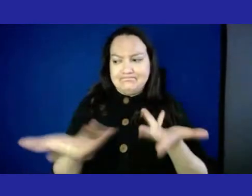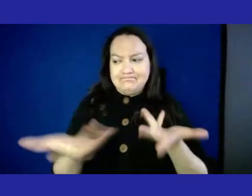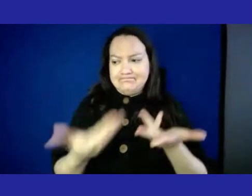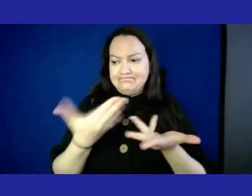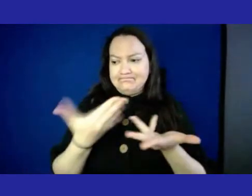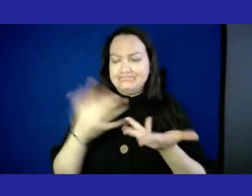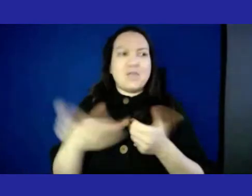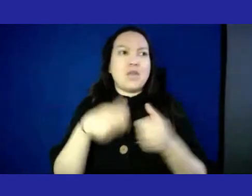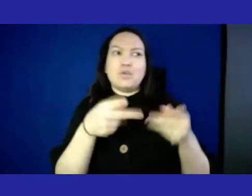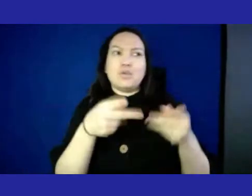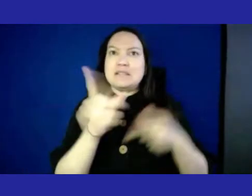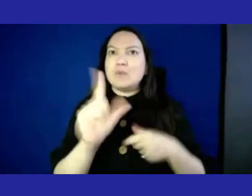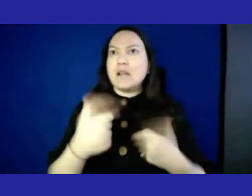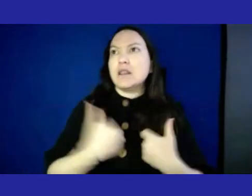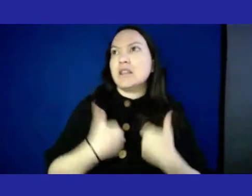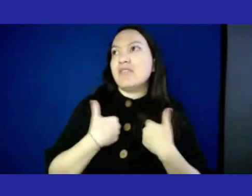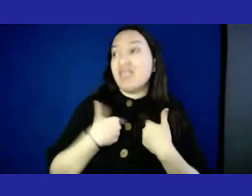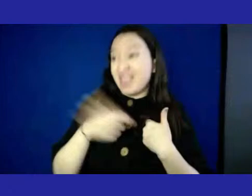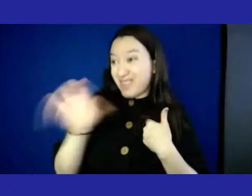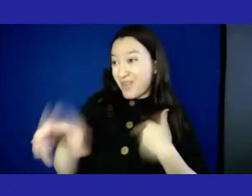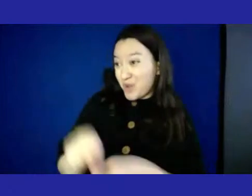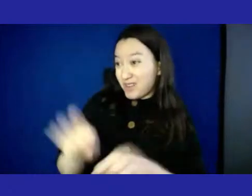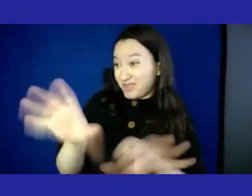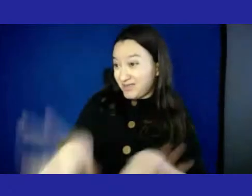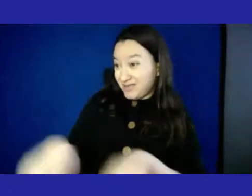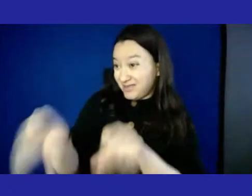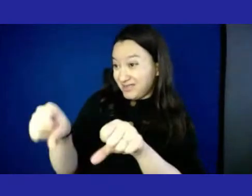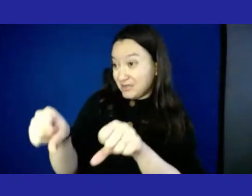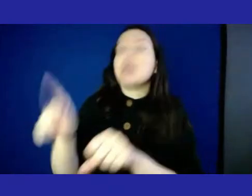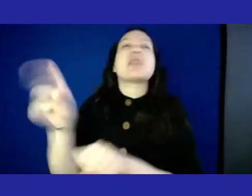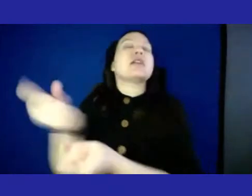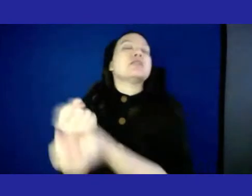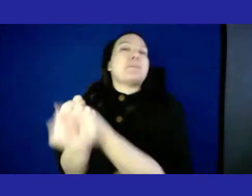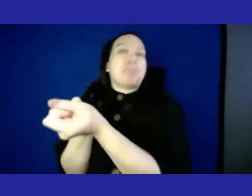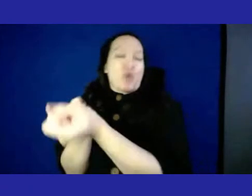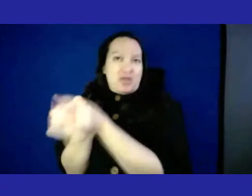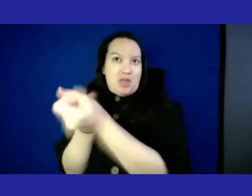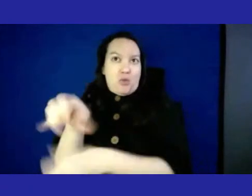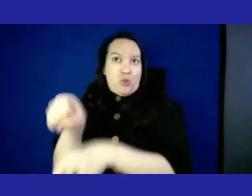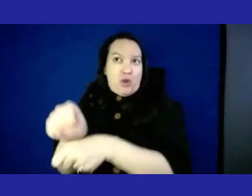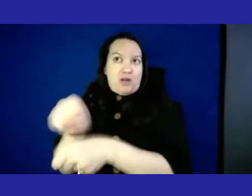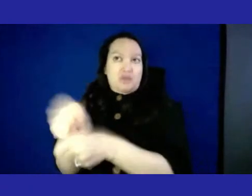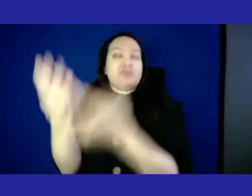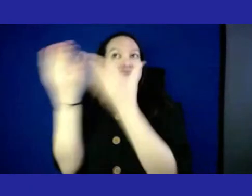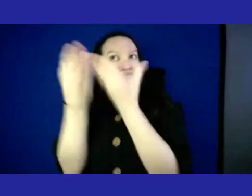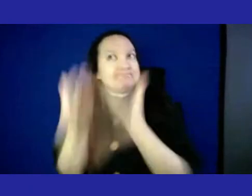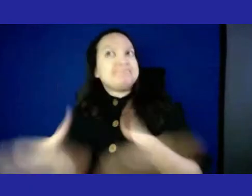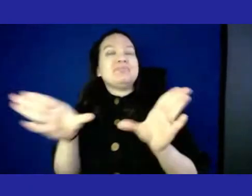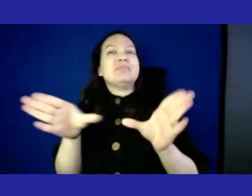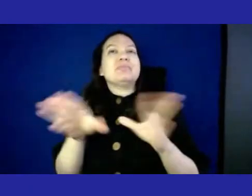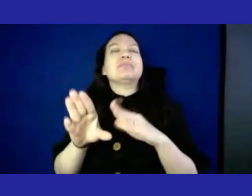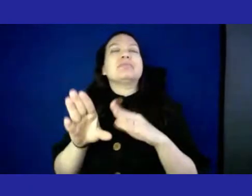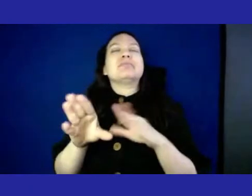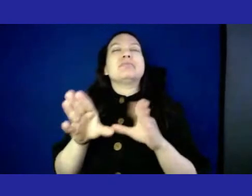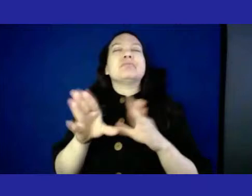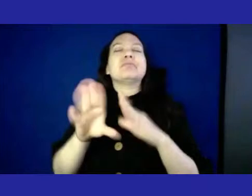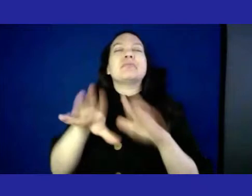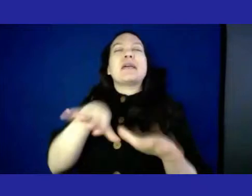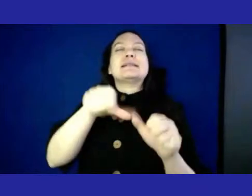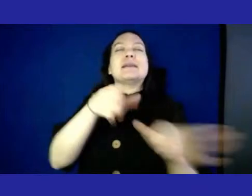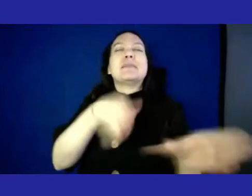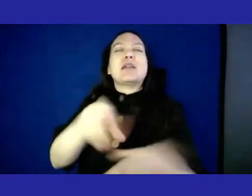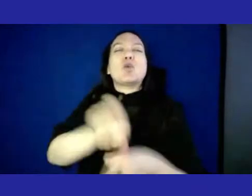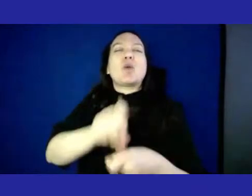arrangements, and do they do some of that work, or who does that? They support it. So that's when I was describing the broader exit planning work, that would sort of fit in that bucket.